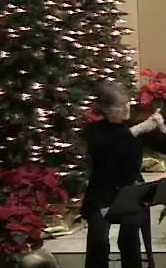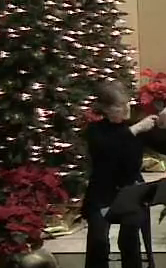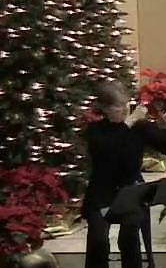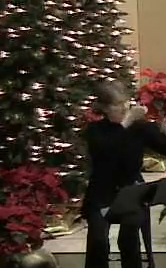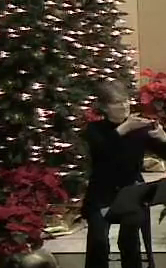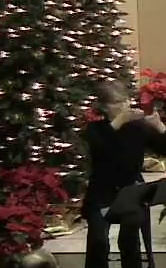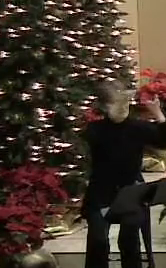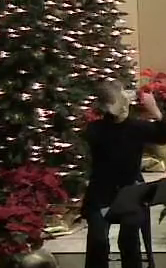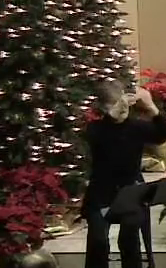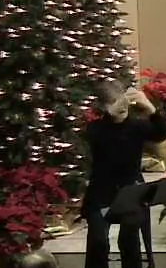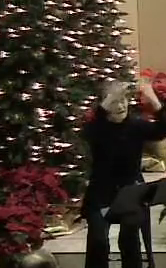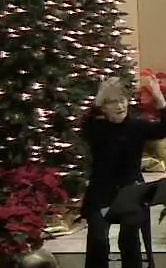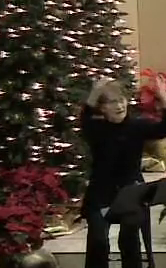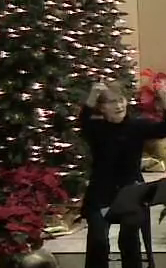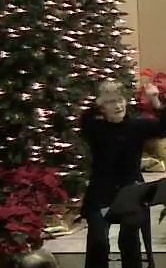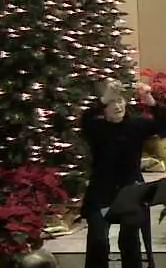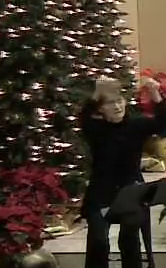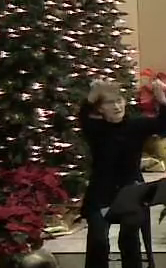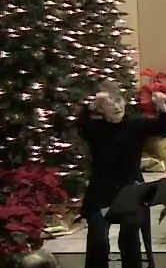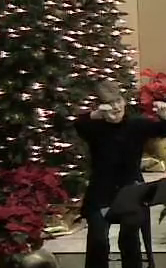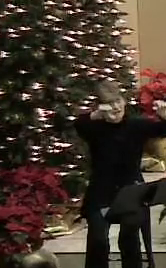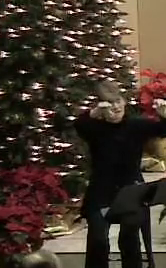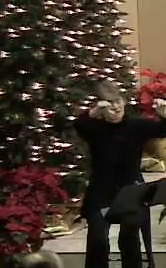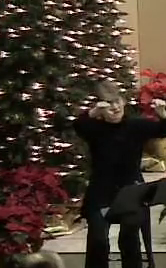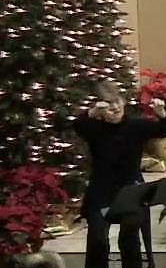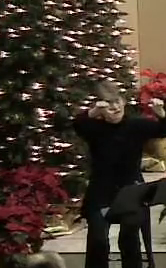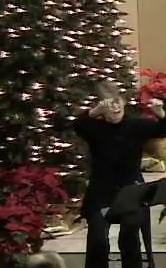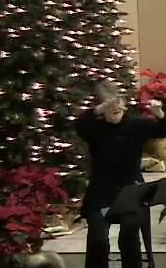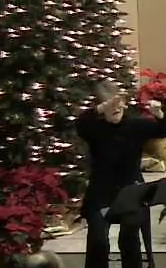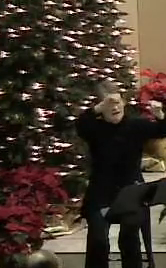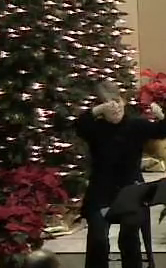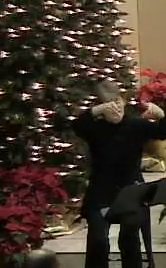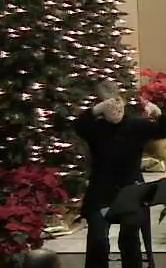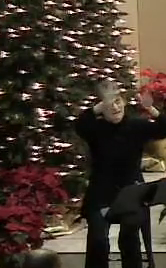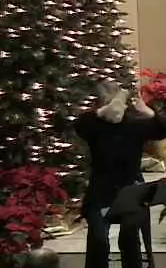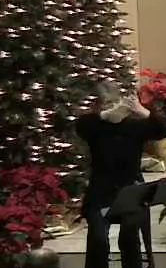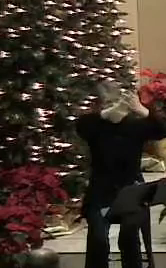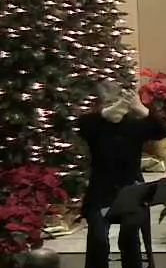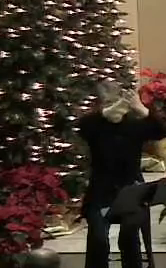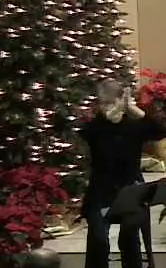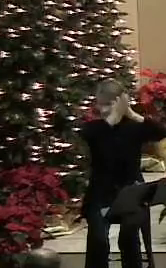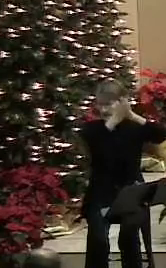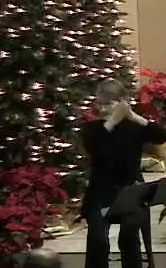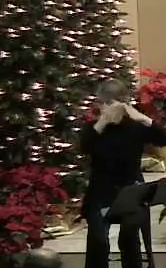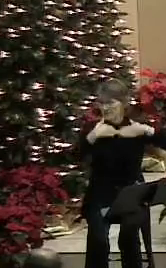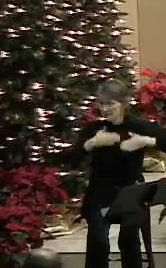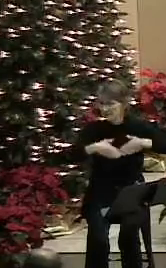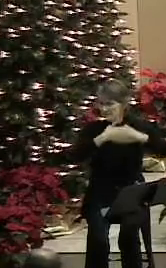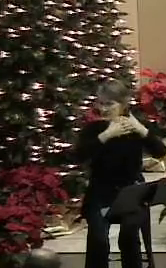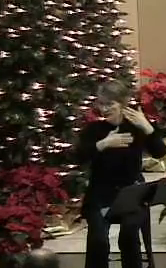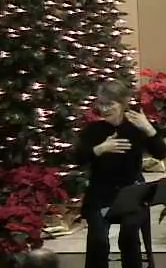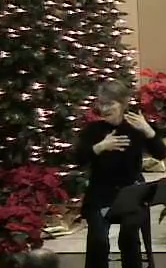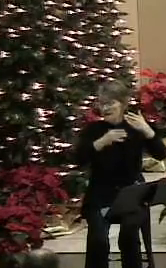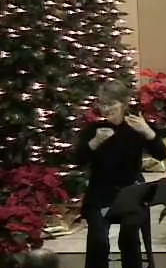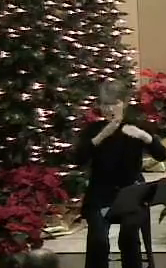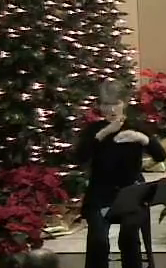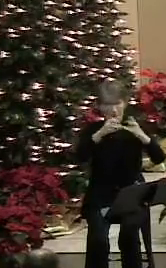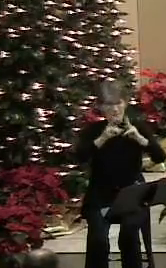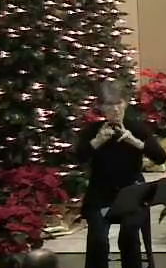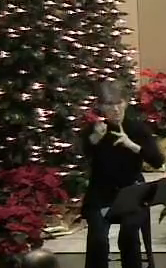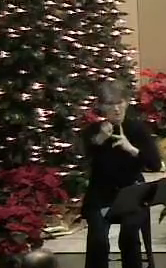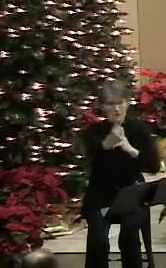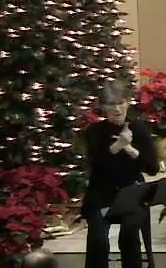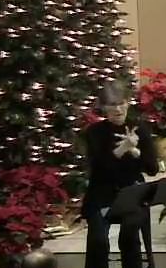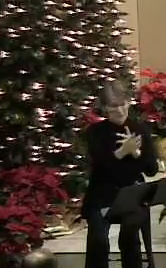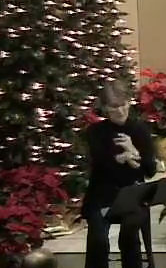angel to your altar on high in the sight of your divine majesty, so that all of us who through this participation at the altar receive the